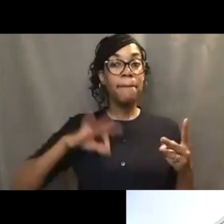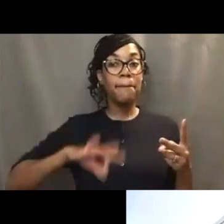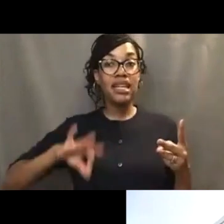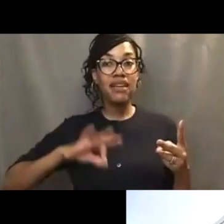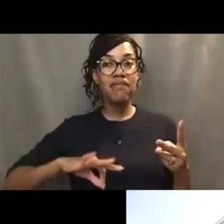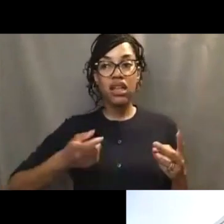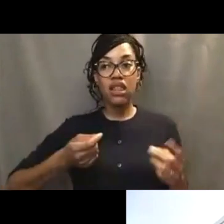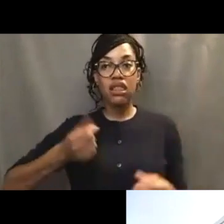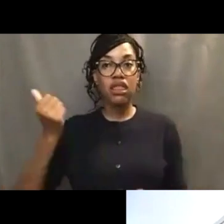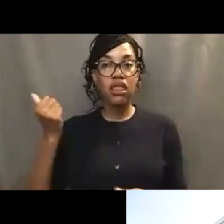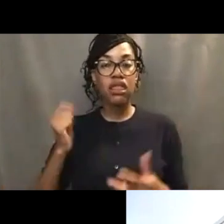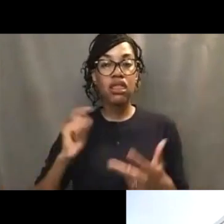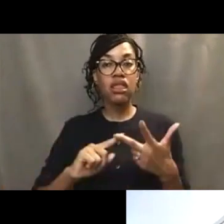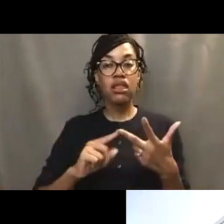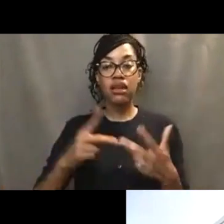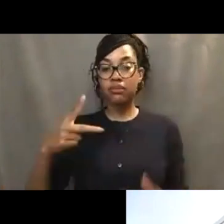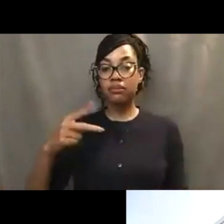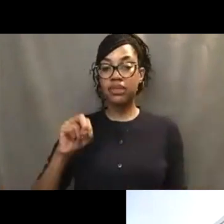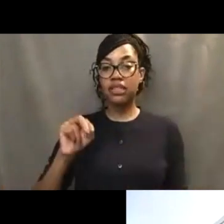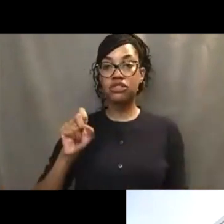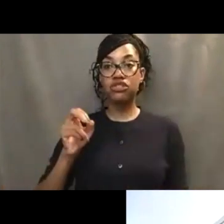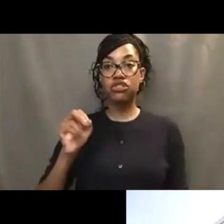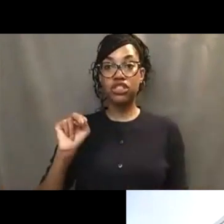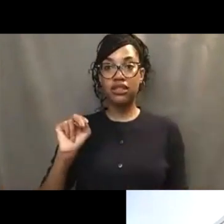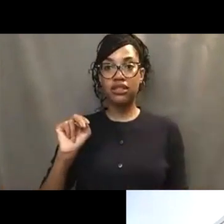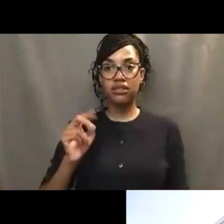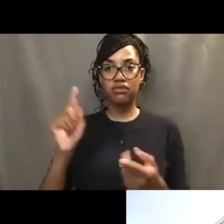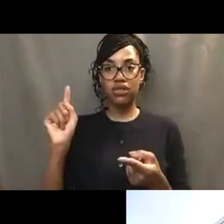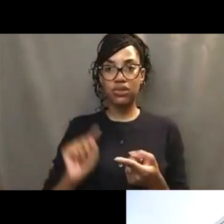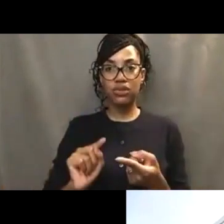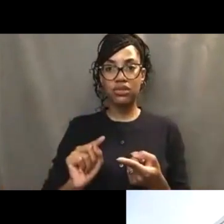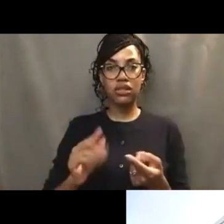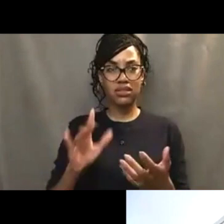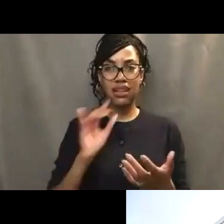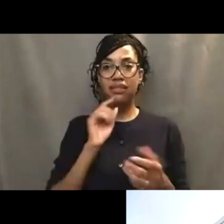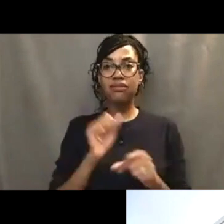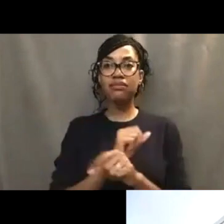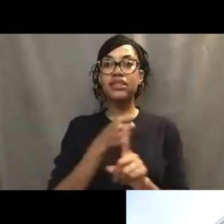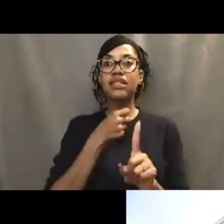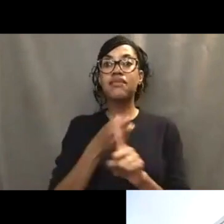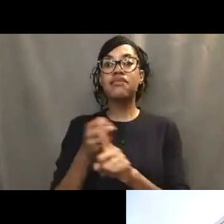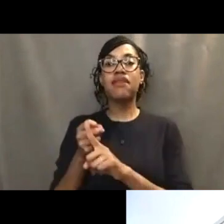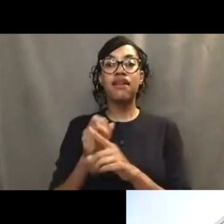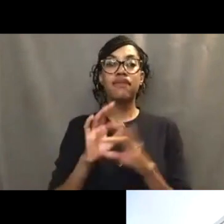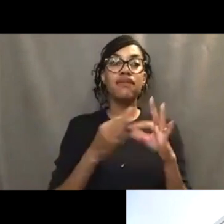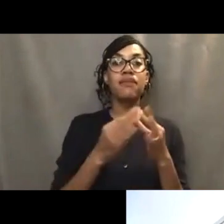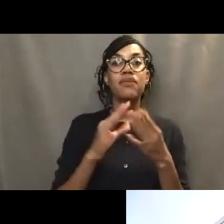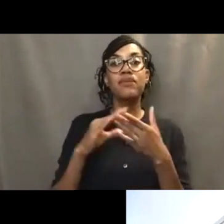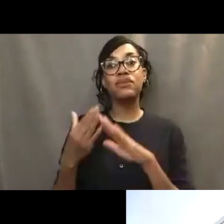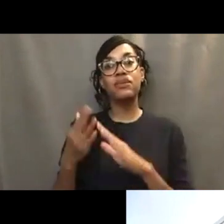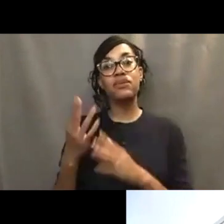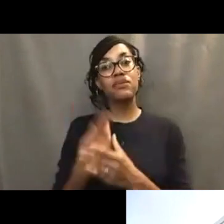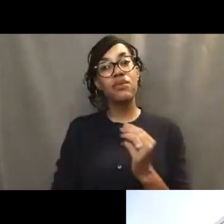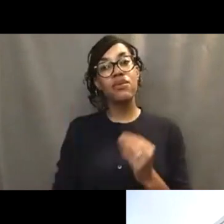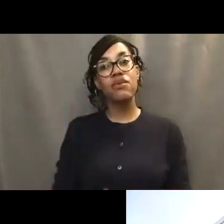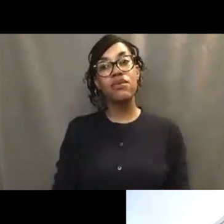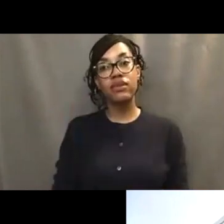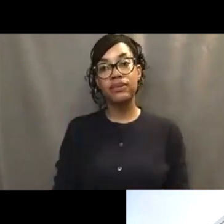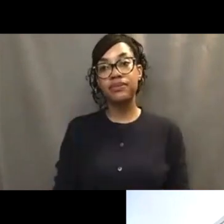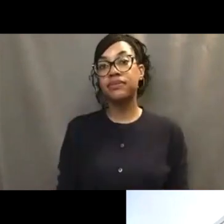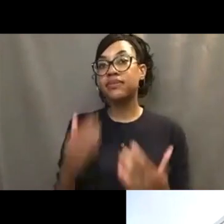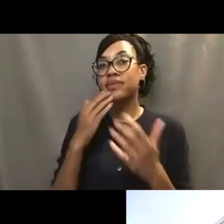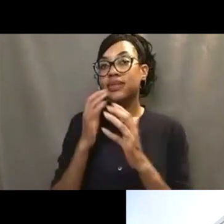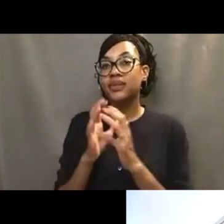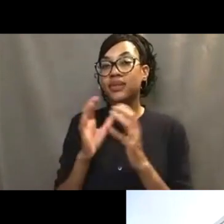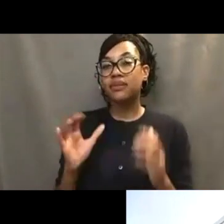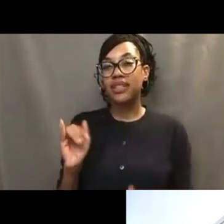pension, those have real impact on our families and our communities. Thank you so much, Ingrid. Our next question